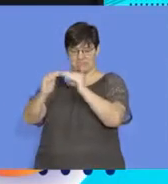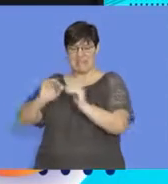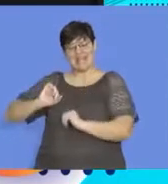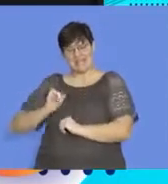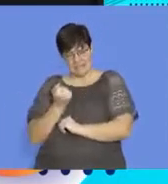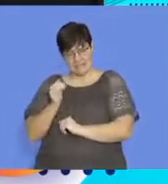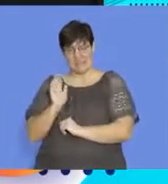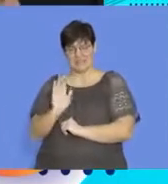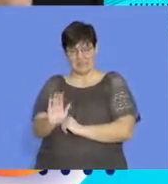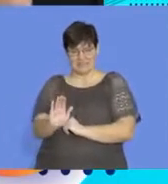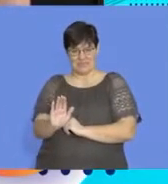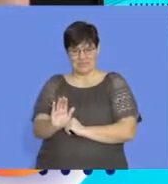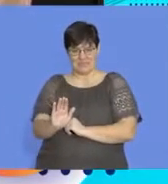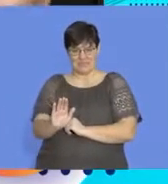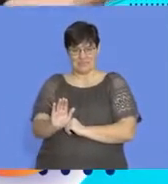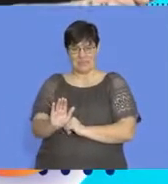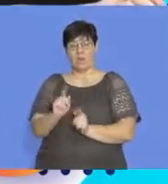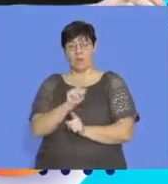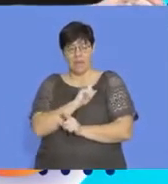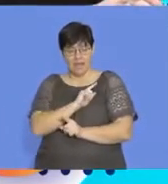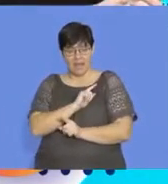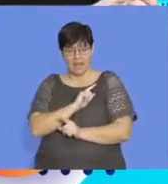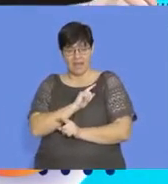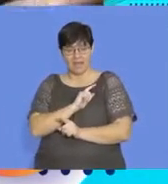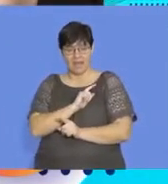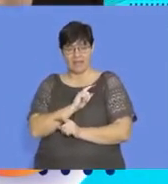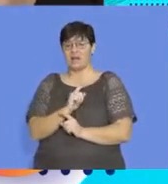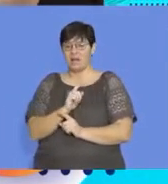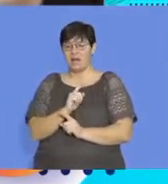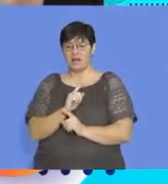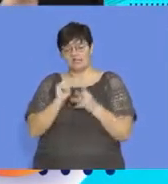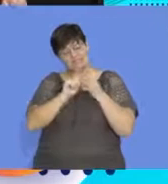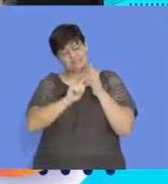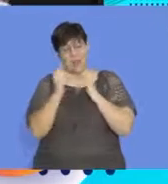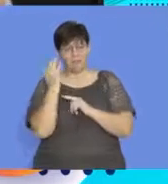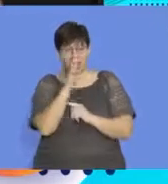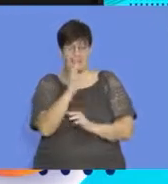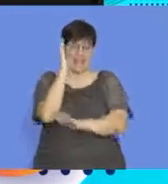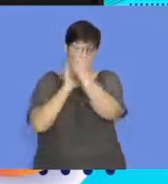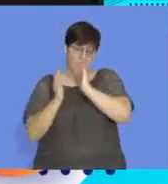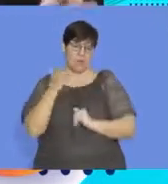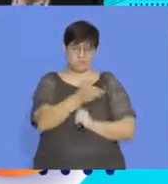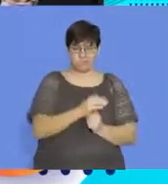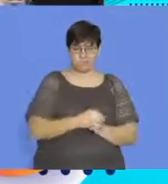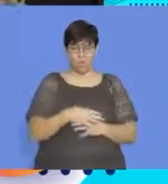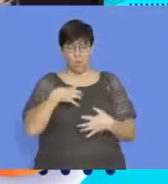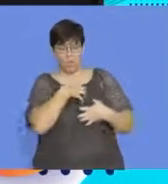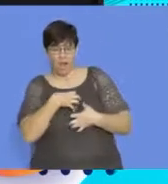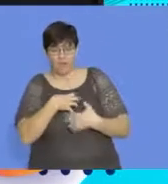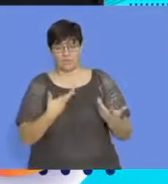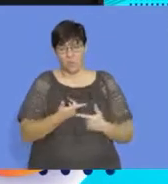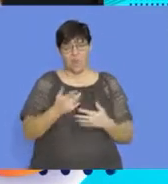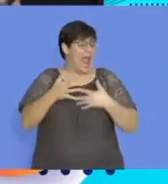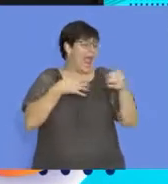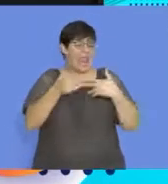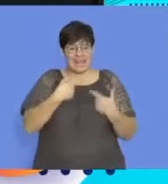to keep a history of, all right, of all the different plants, be it wild, all right, or be anything that we have